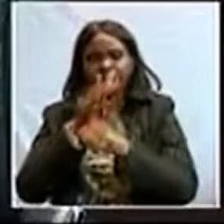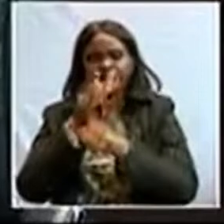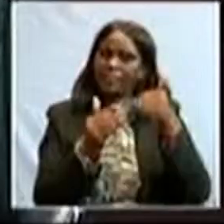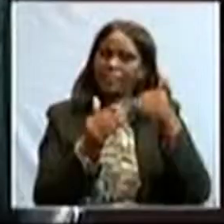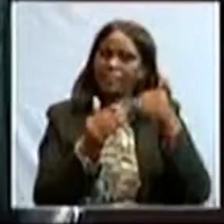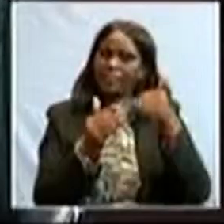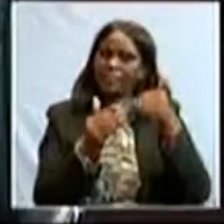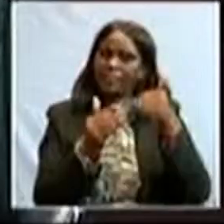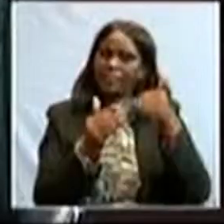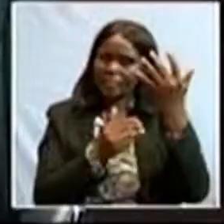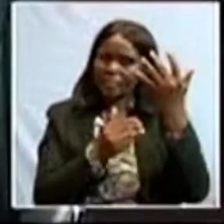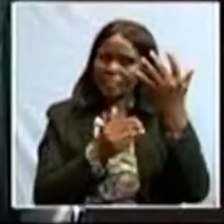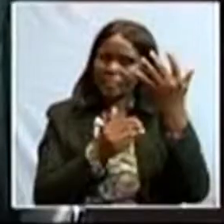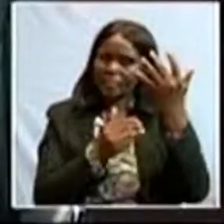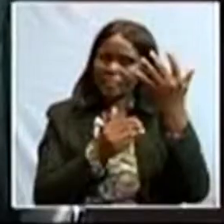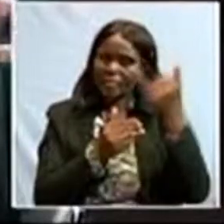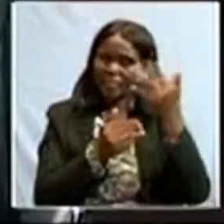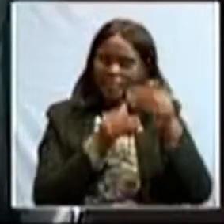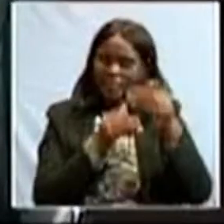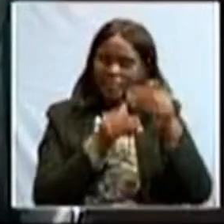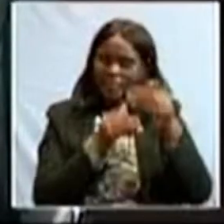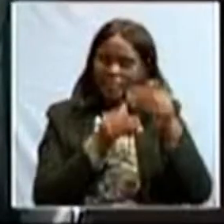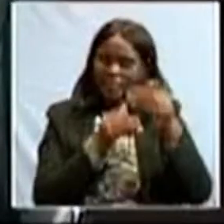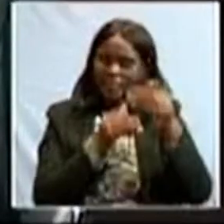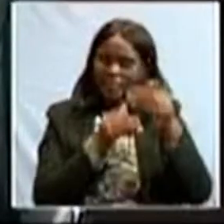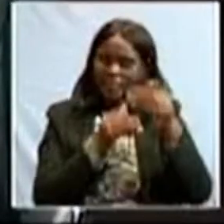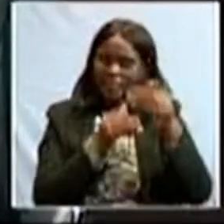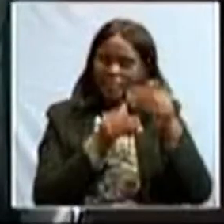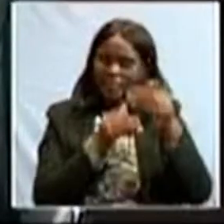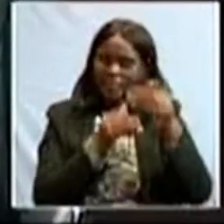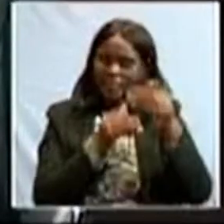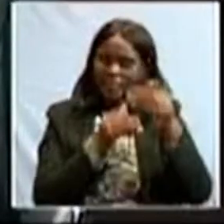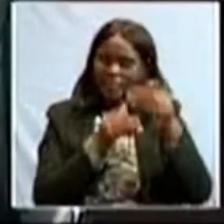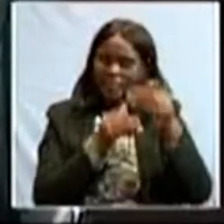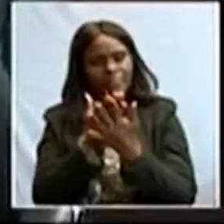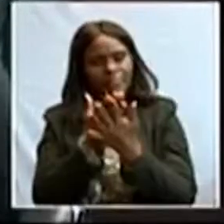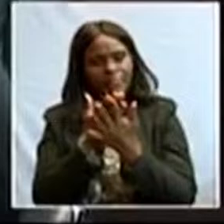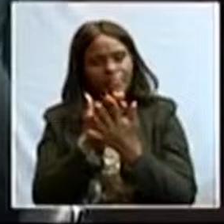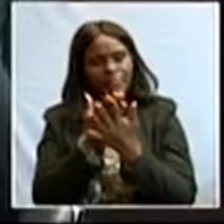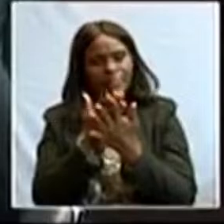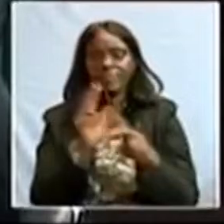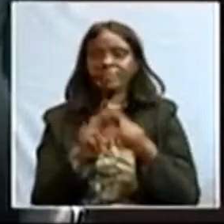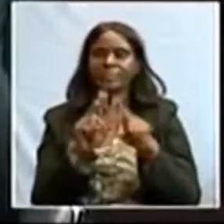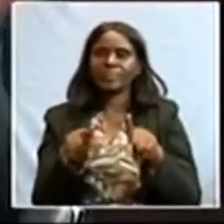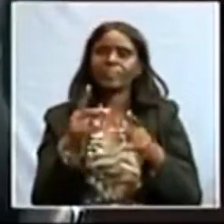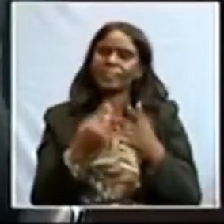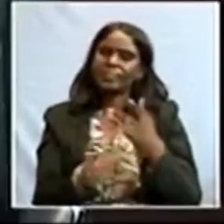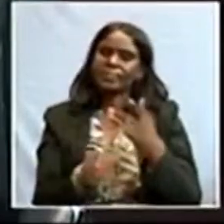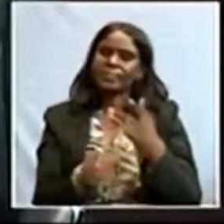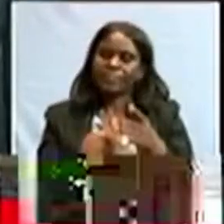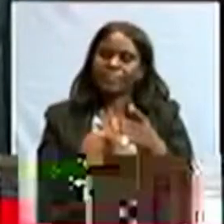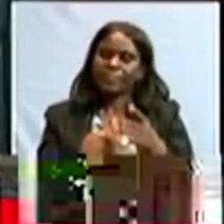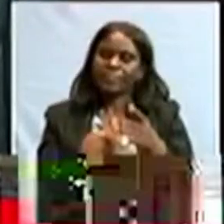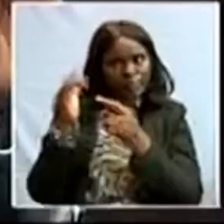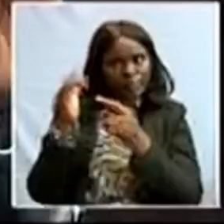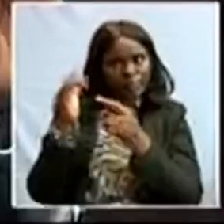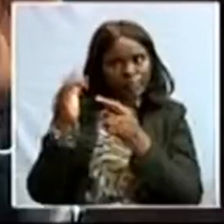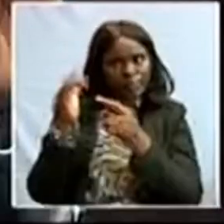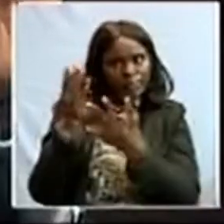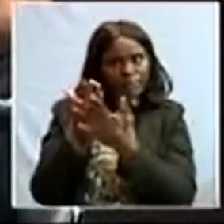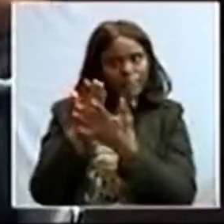15 years unless the policy changes? Recommendation, Chair, what is